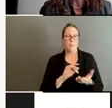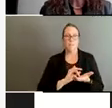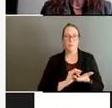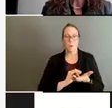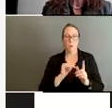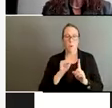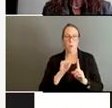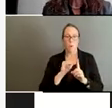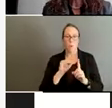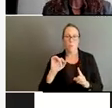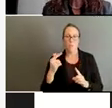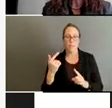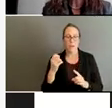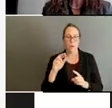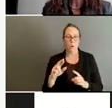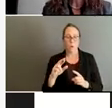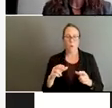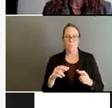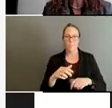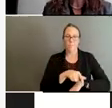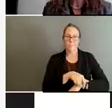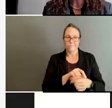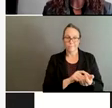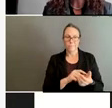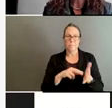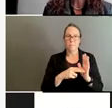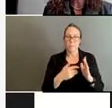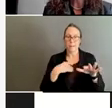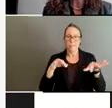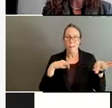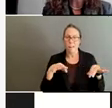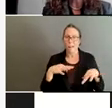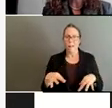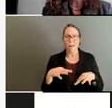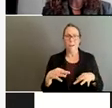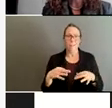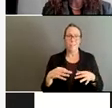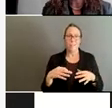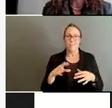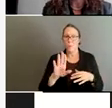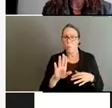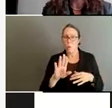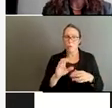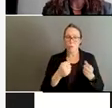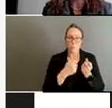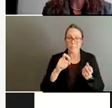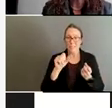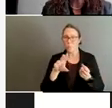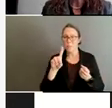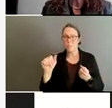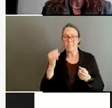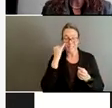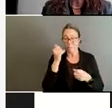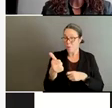bracelets. Having a written description of your disability and support needs in case you're not able to describe the situation in an emergency.